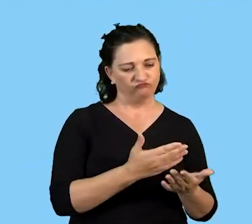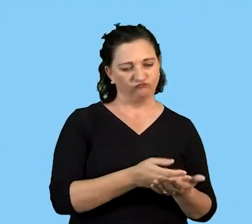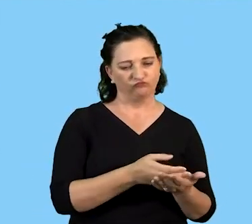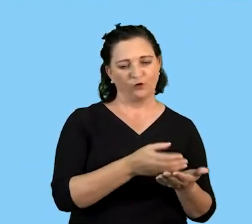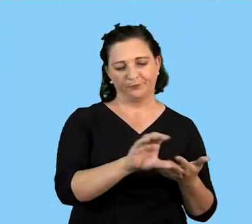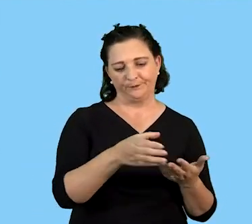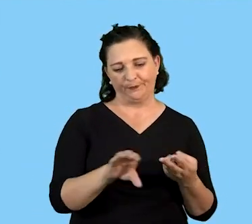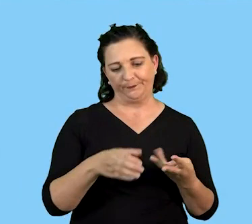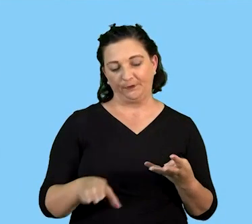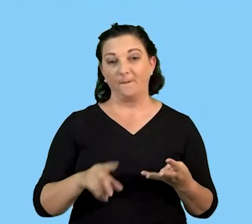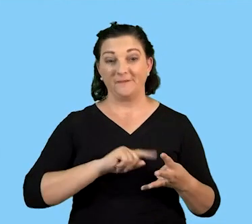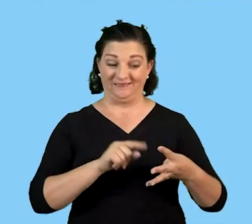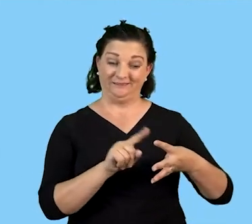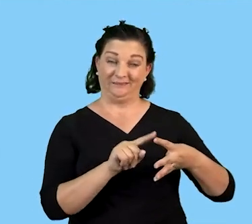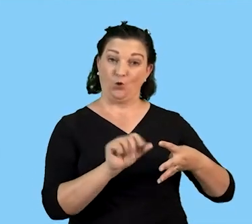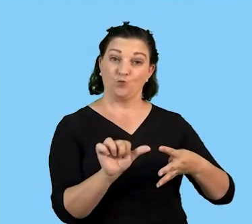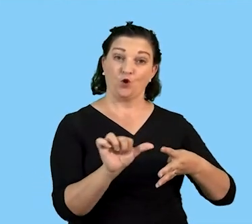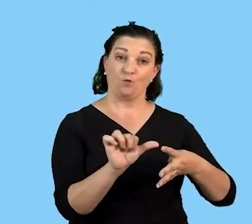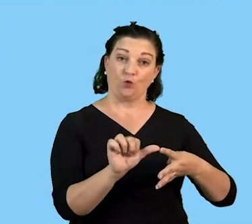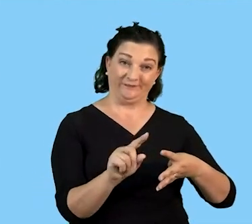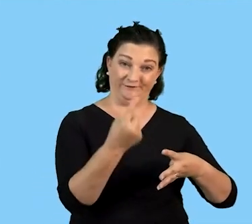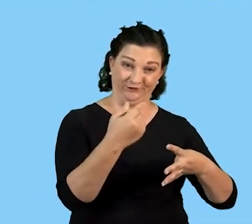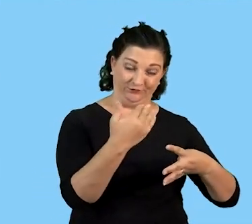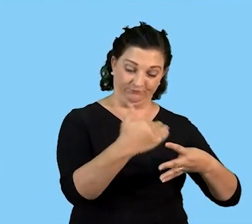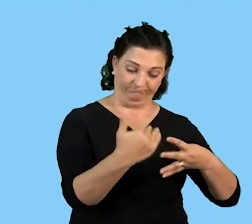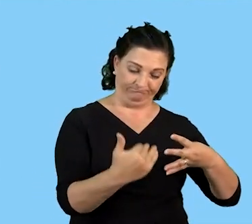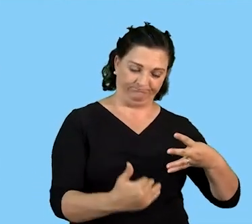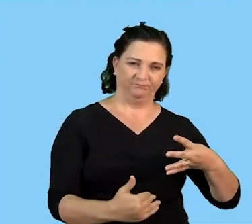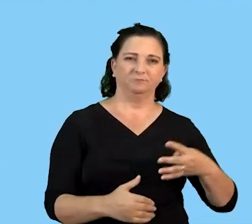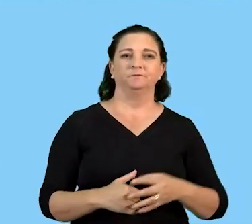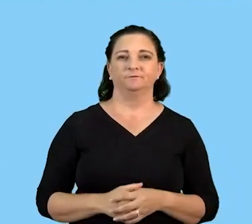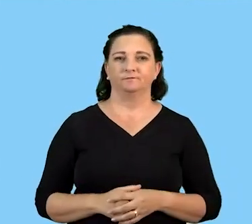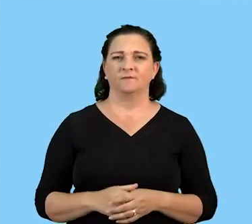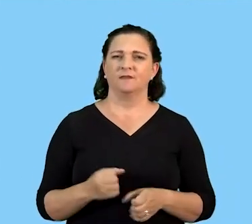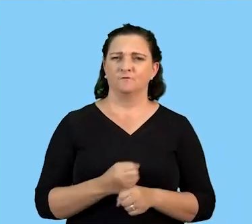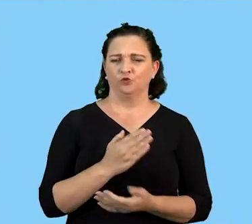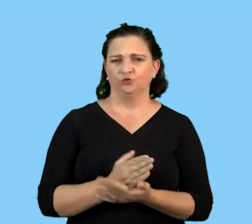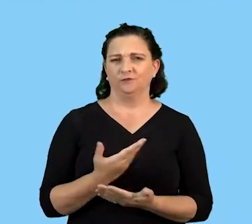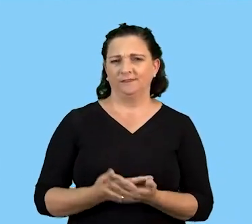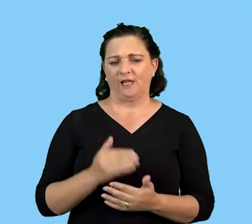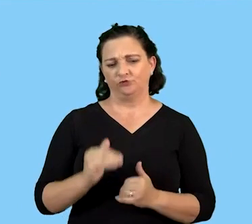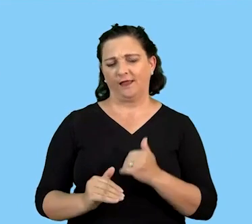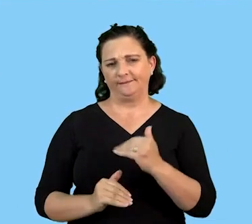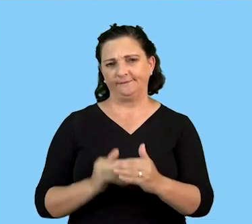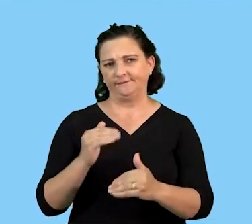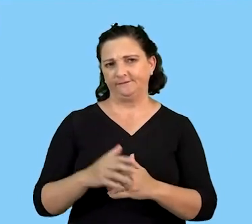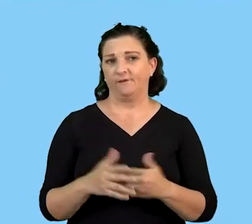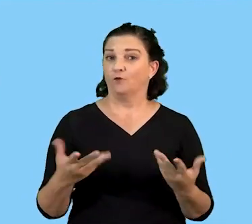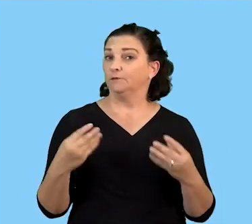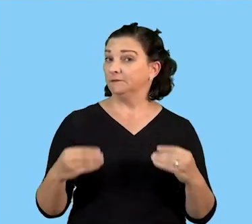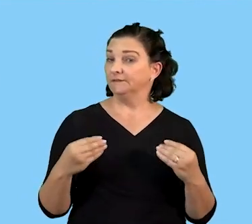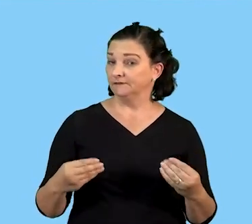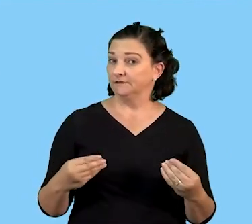of importance. So making sure that they become smaller stages that are going to be achievable in order for the business